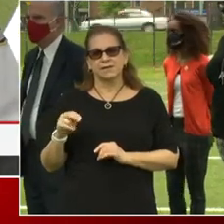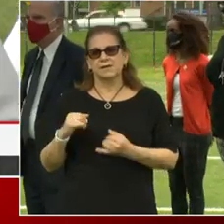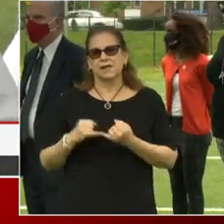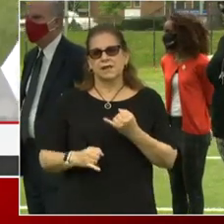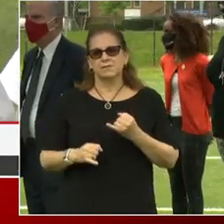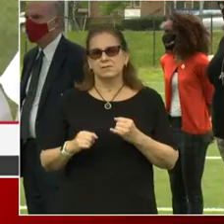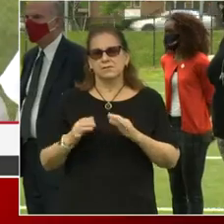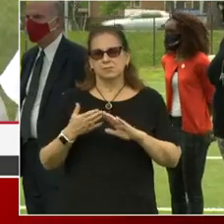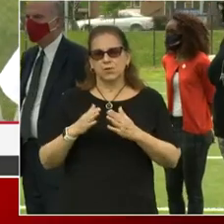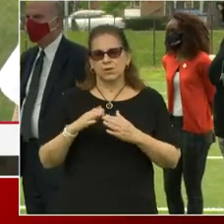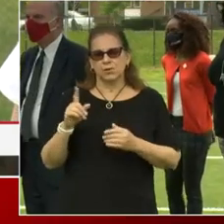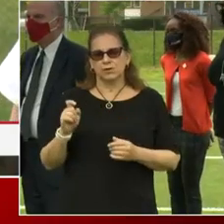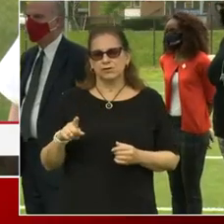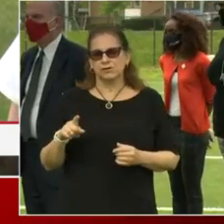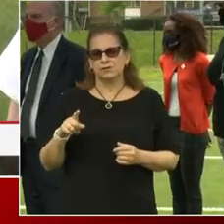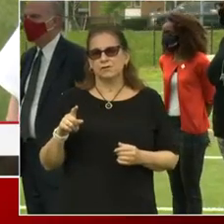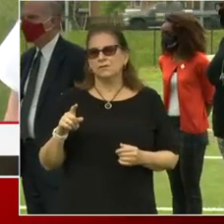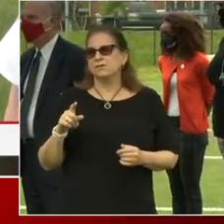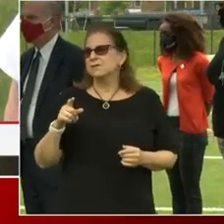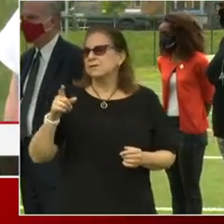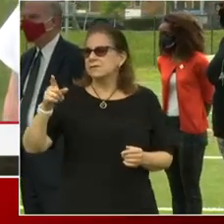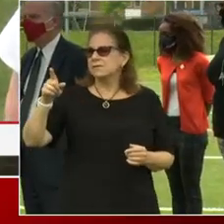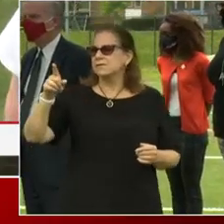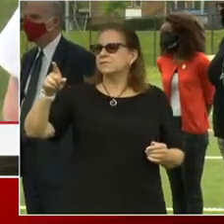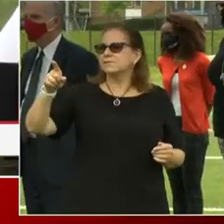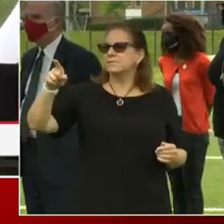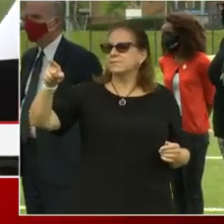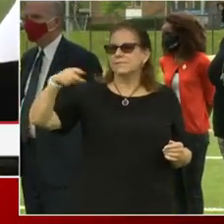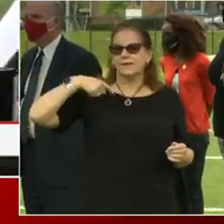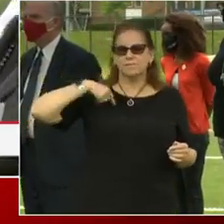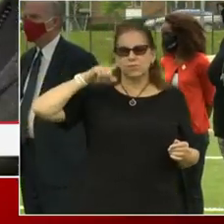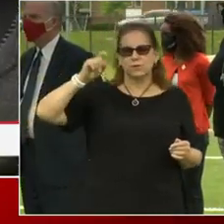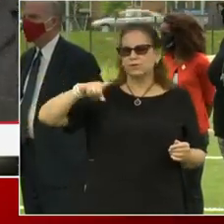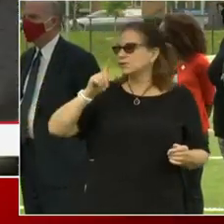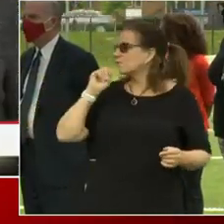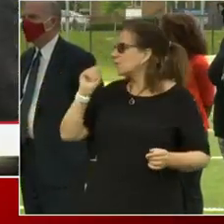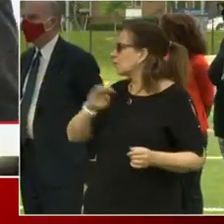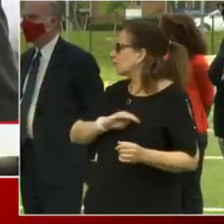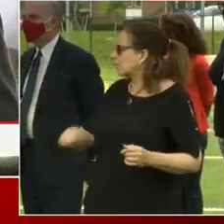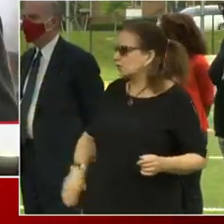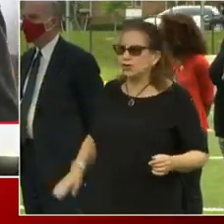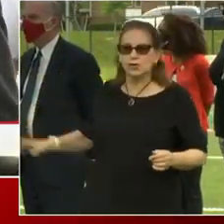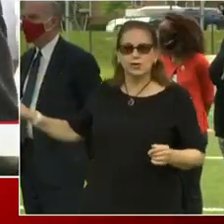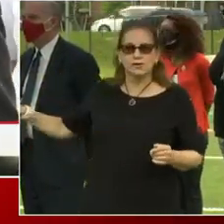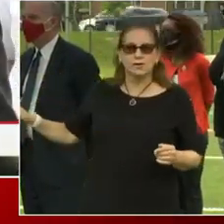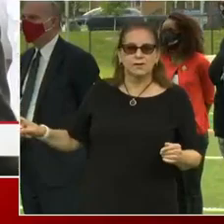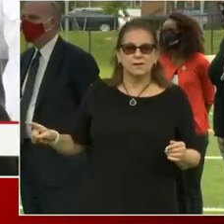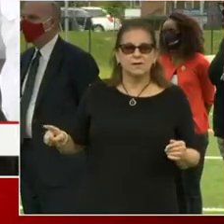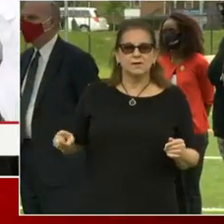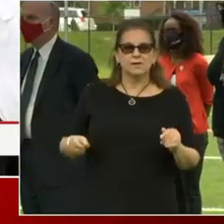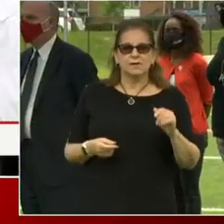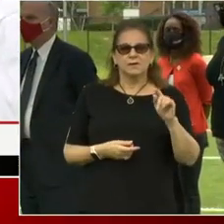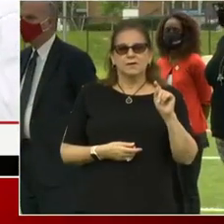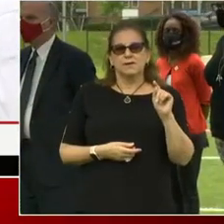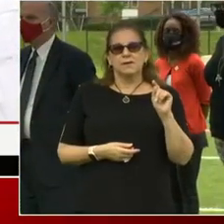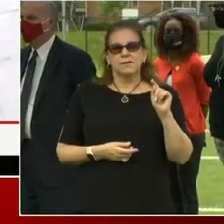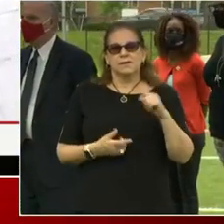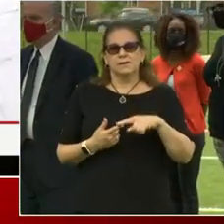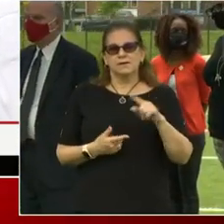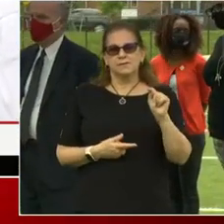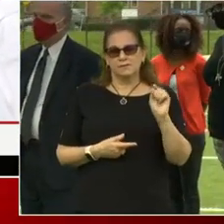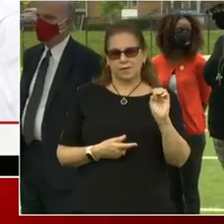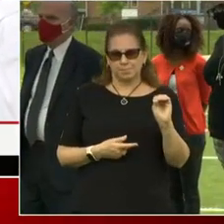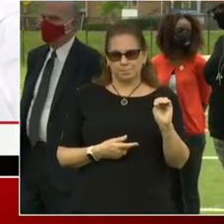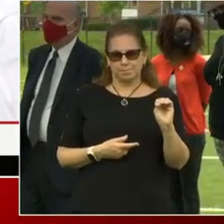Thank you, Mayor. This is for you. Okay. The chairman of the Judiciary Committee, Charles Allen, was upset that the forensic